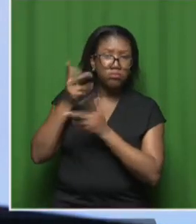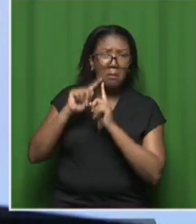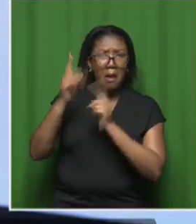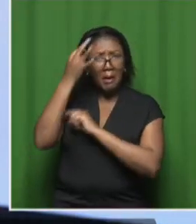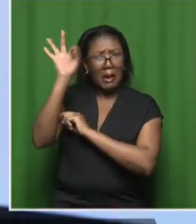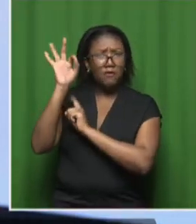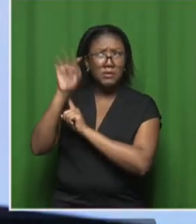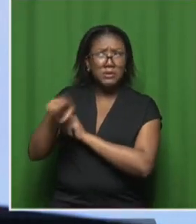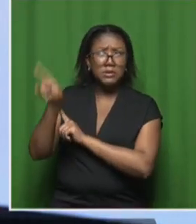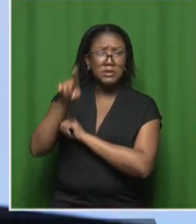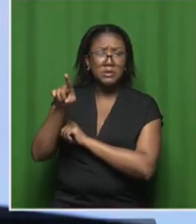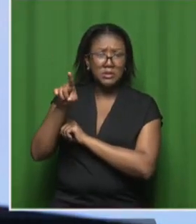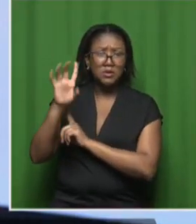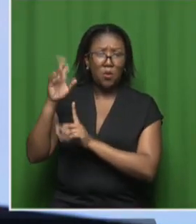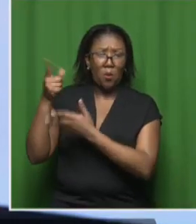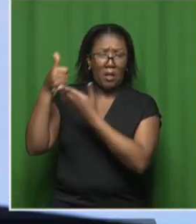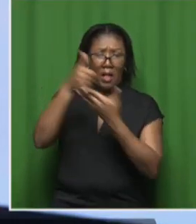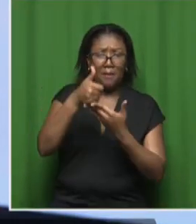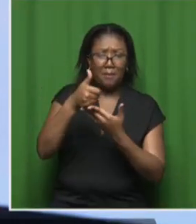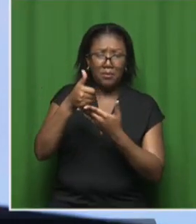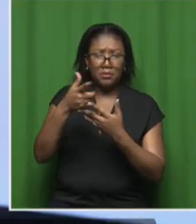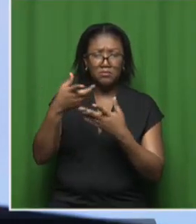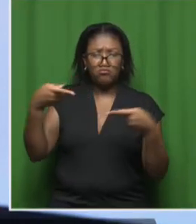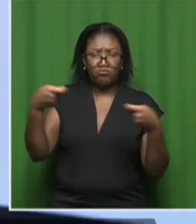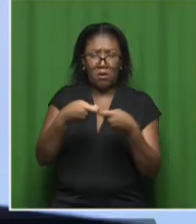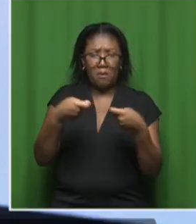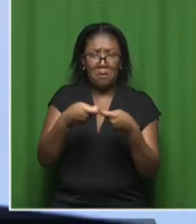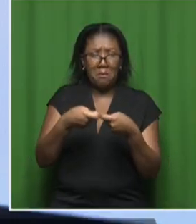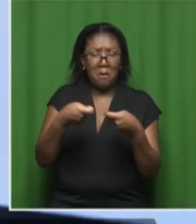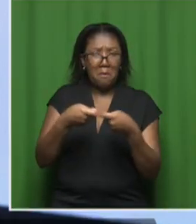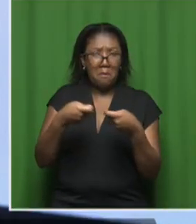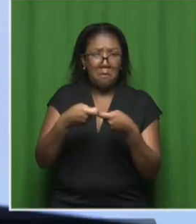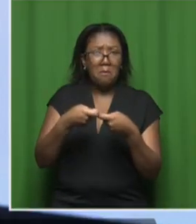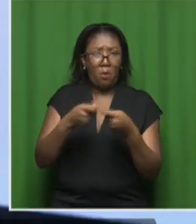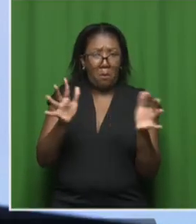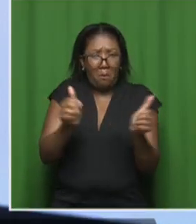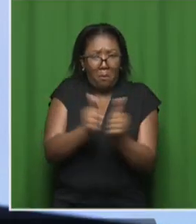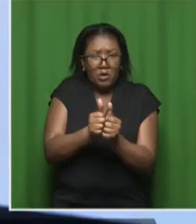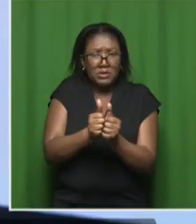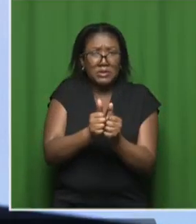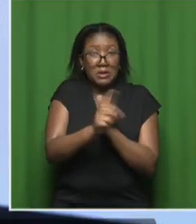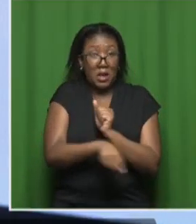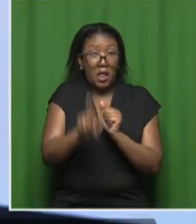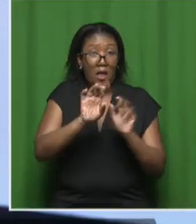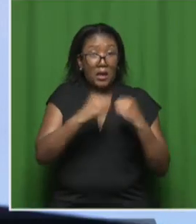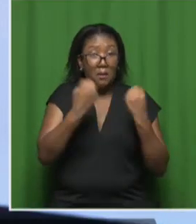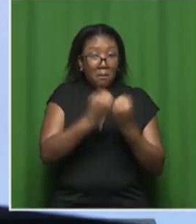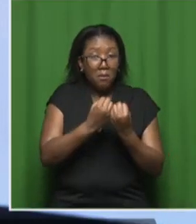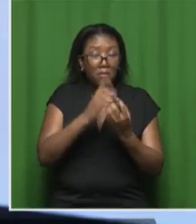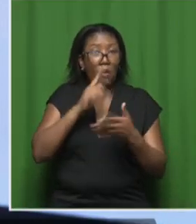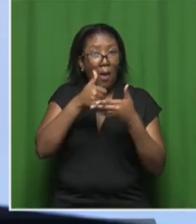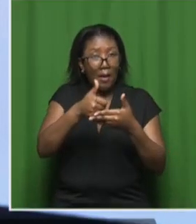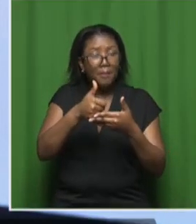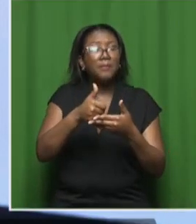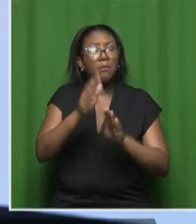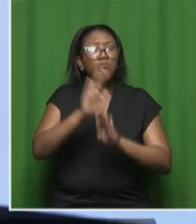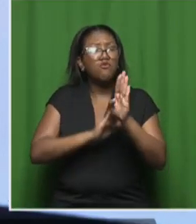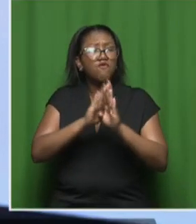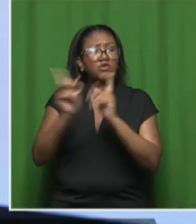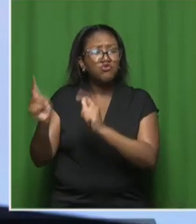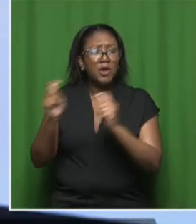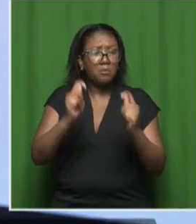government subsidize or the private sector partnership, help improve scholar transport?